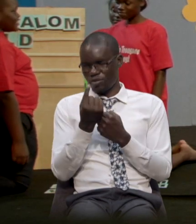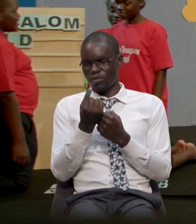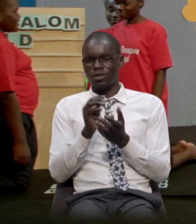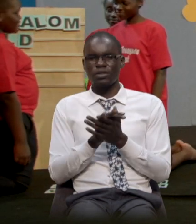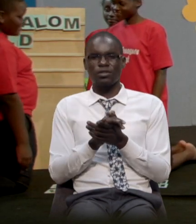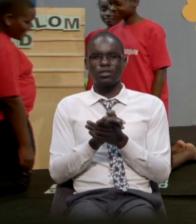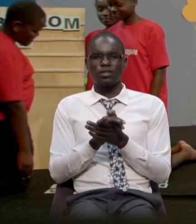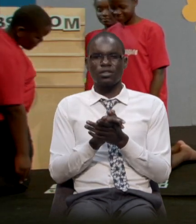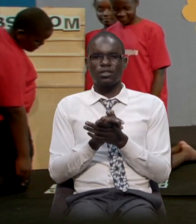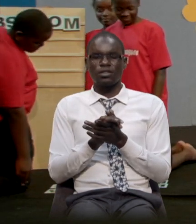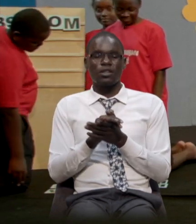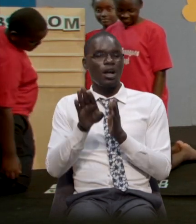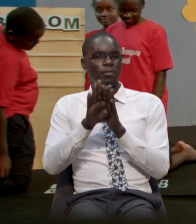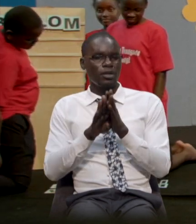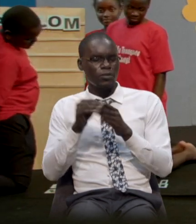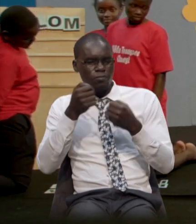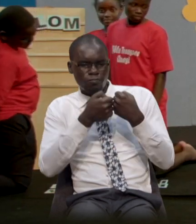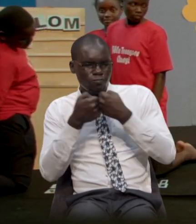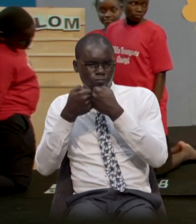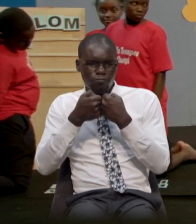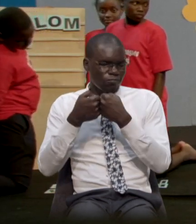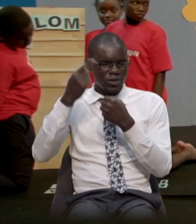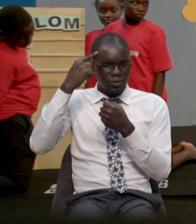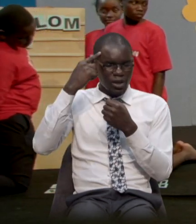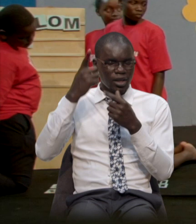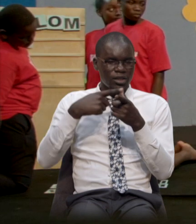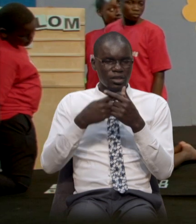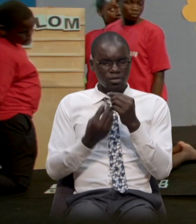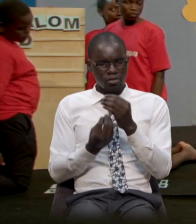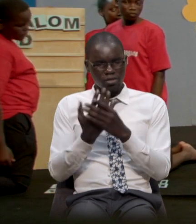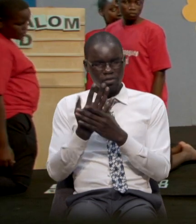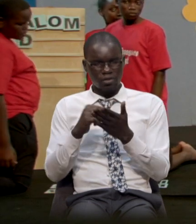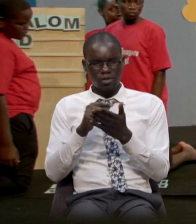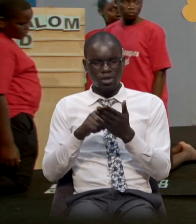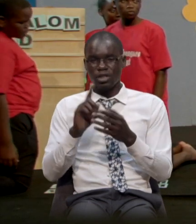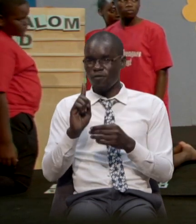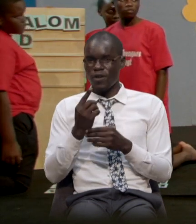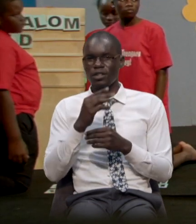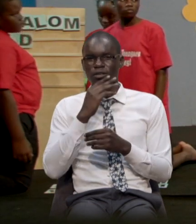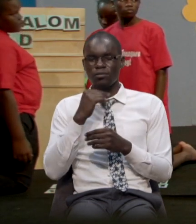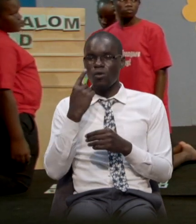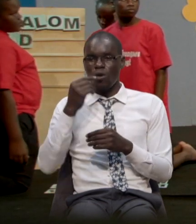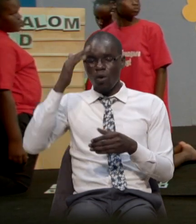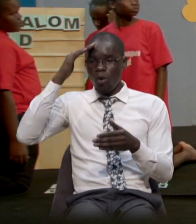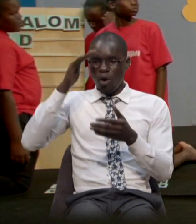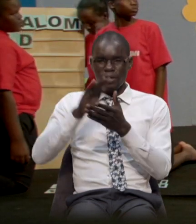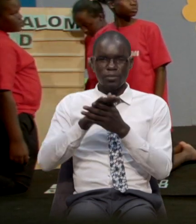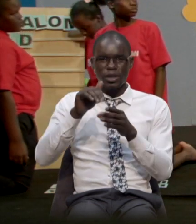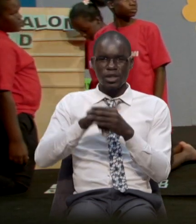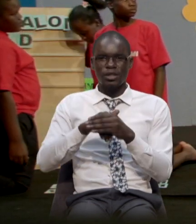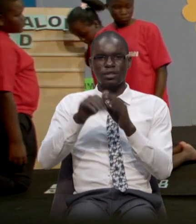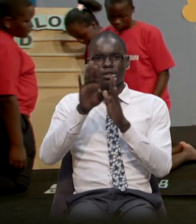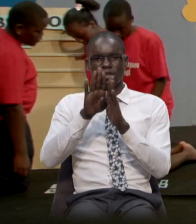the Bible should do. Challenge our minds so that we grow. Uh-huh. This is the first man who obeyed in the Bible.